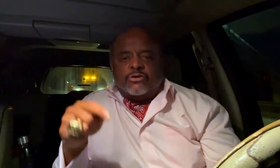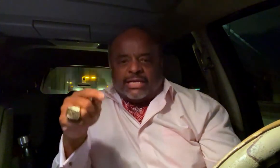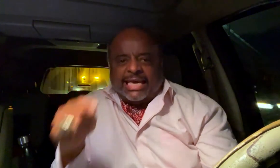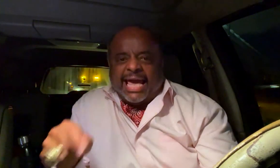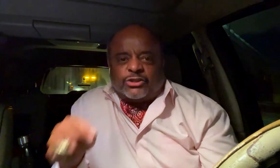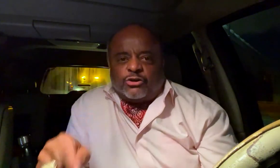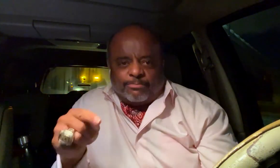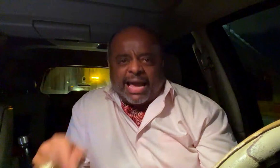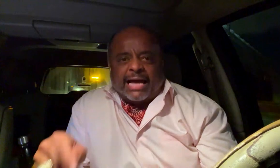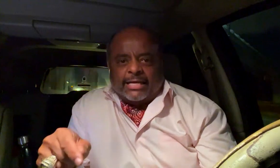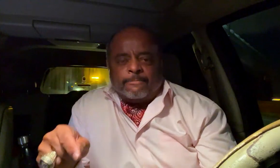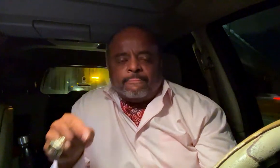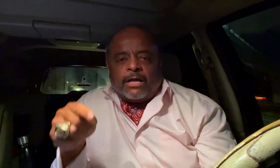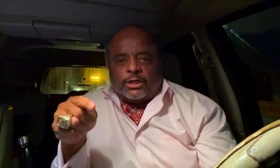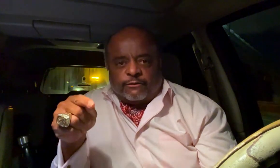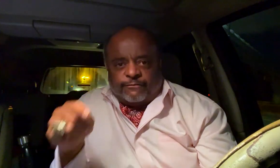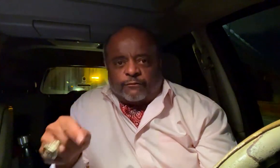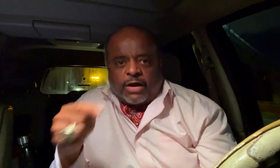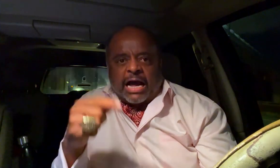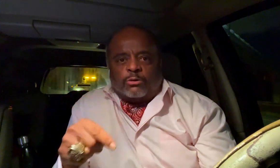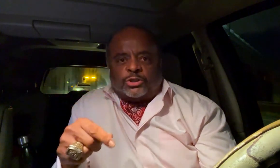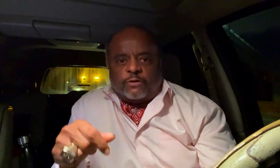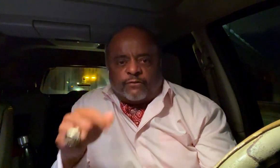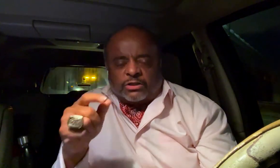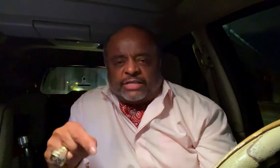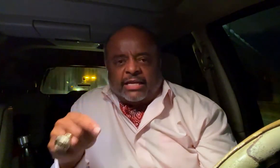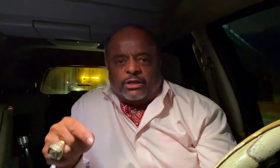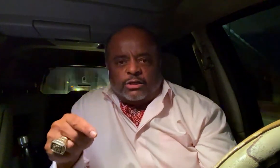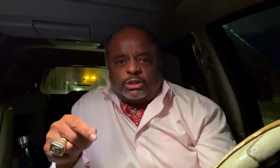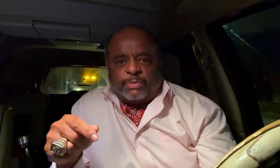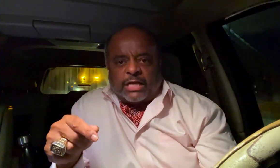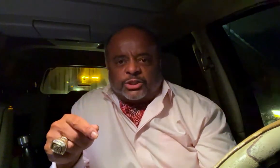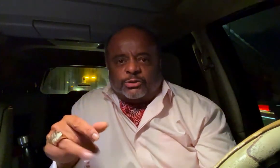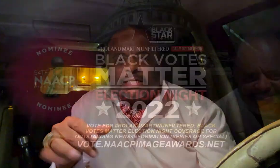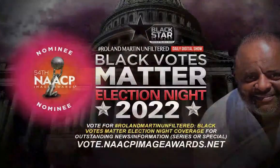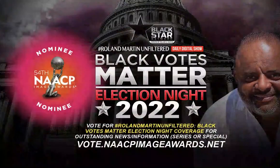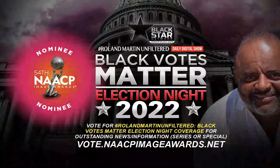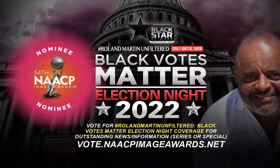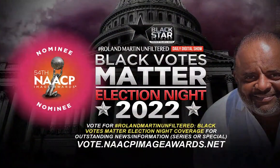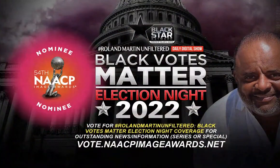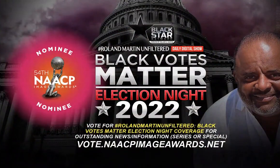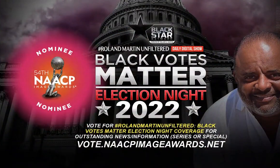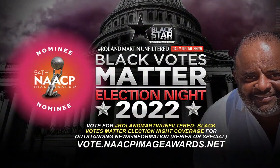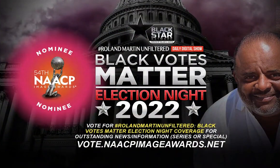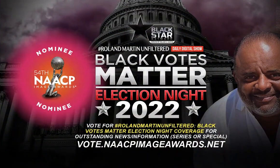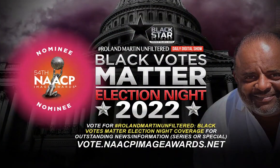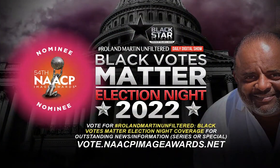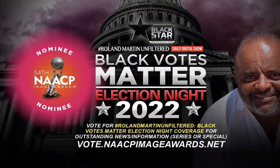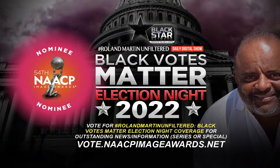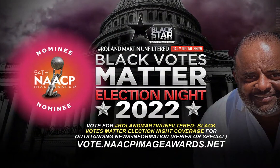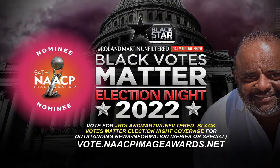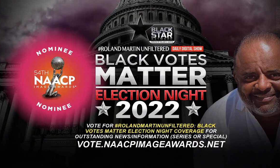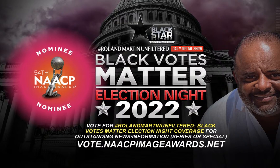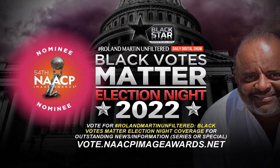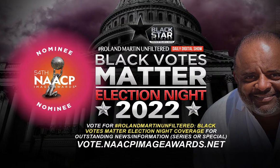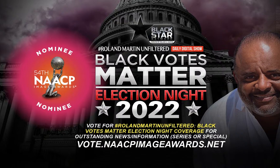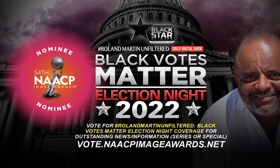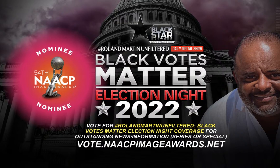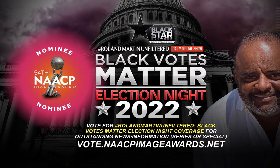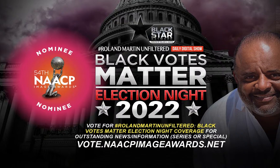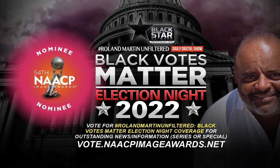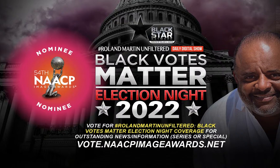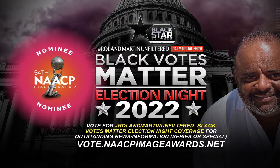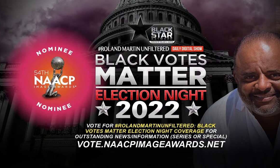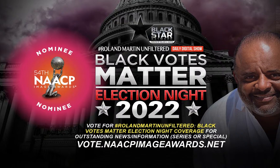vote.naacpimageawards.net, and you can cast your ballot to vote for our show, for our standing news special. It's open to the public. Anybody can vote.